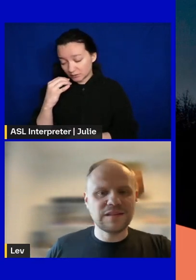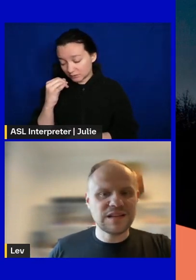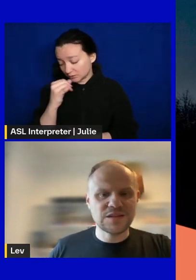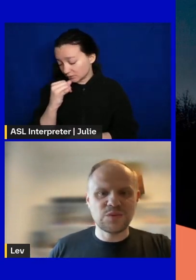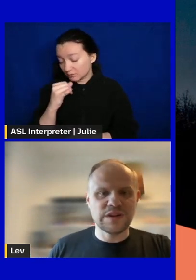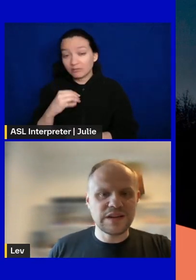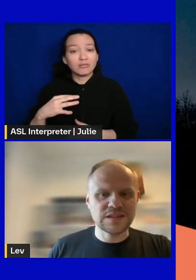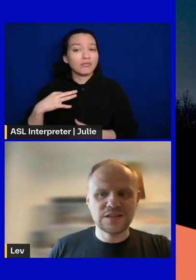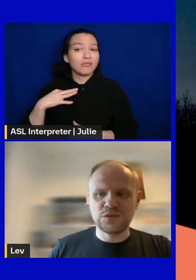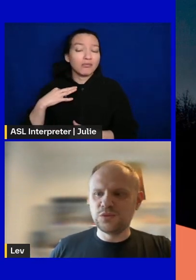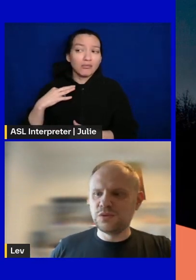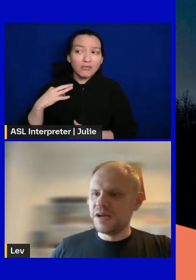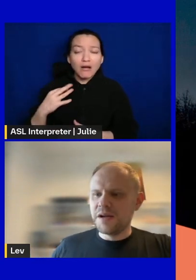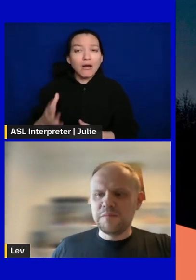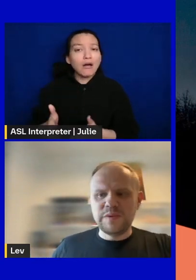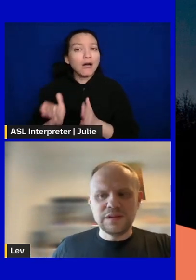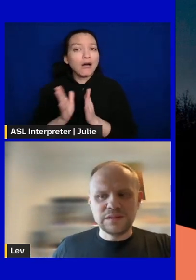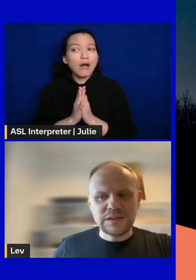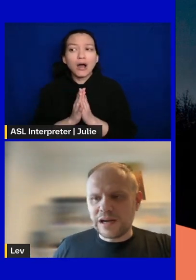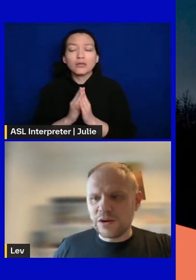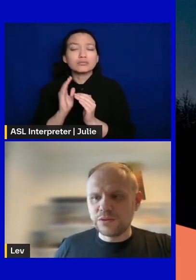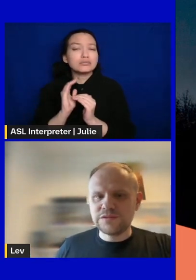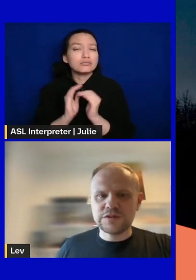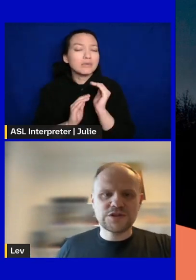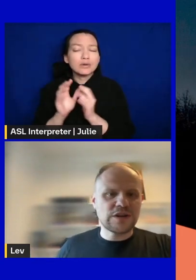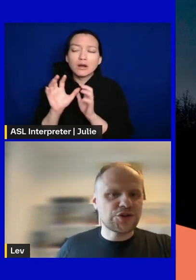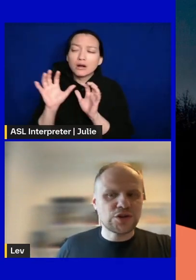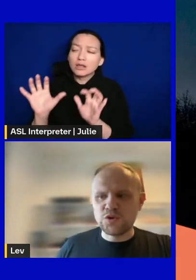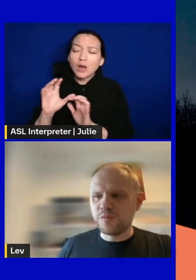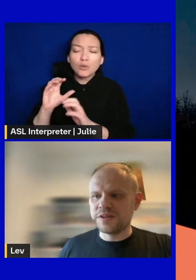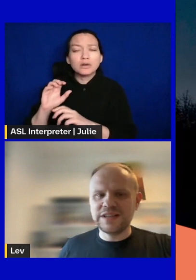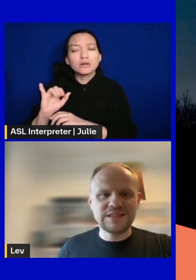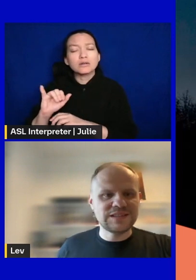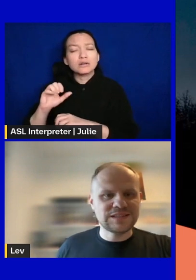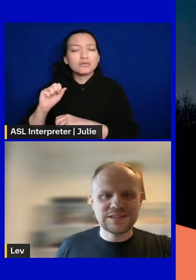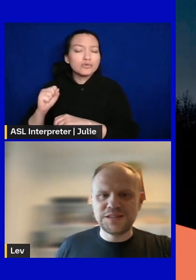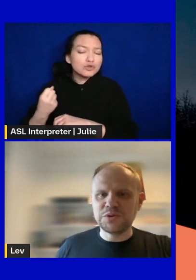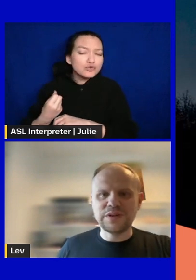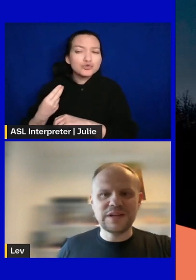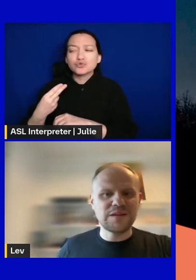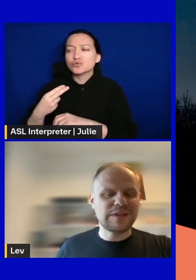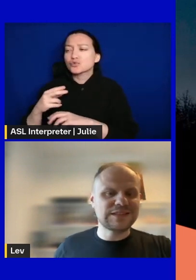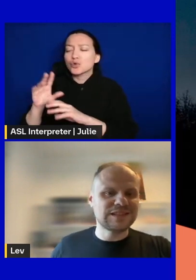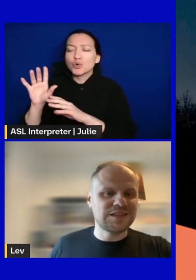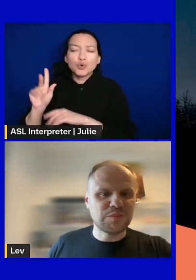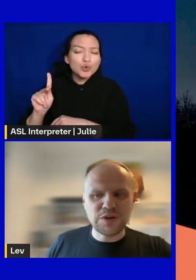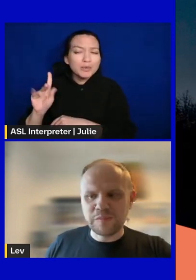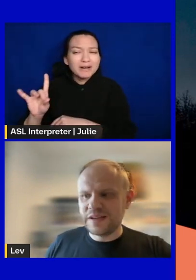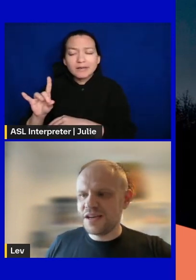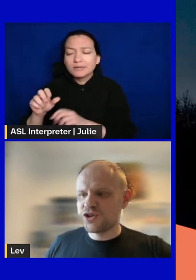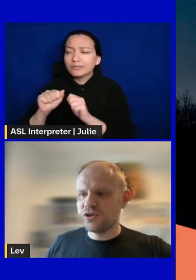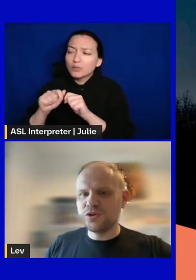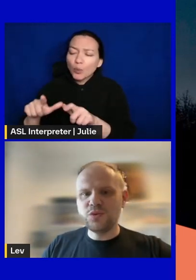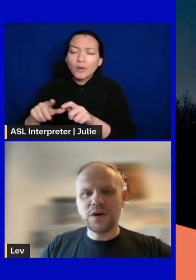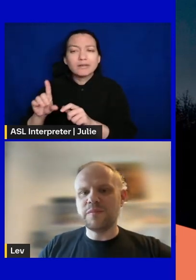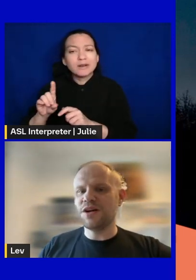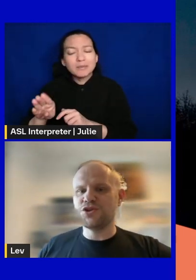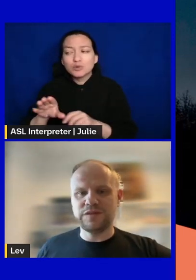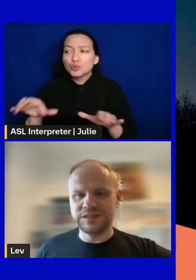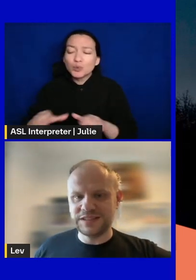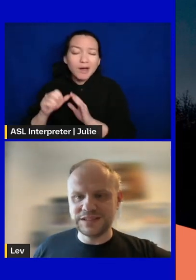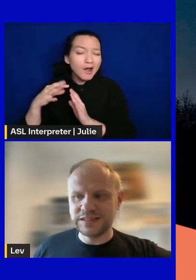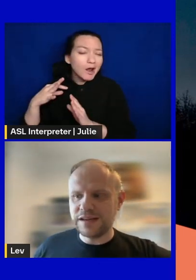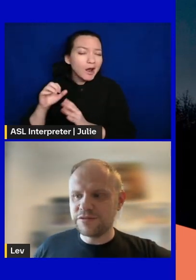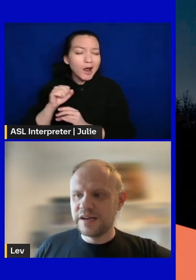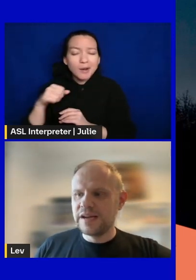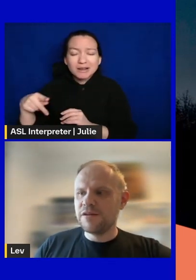The candidates were asked to build cloud infrastructure, Kubernetes, deploy databases, deploy application, do a bunch